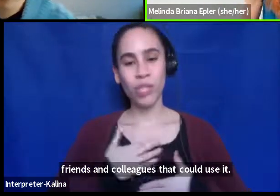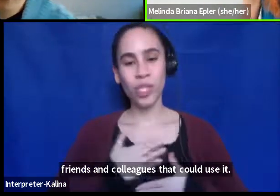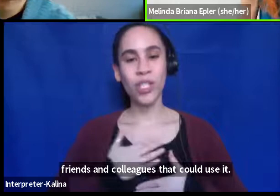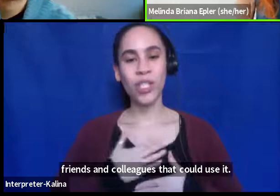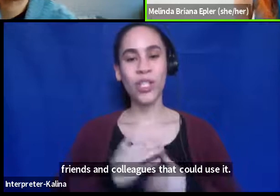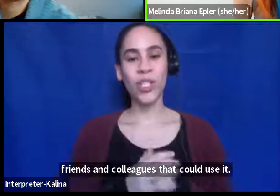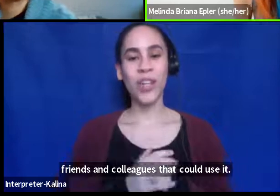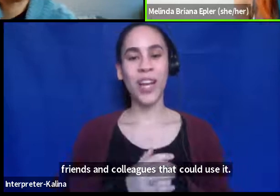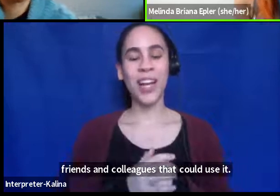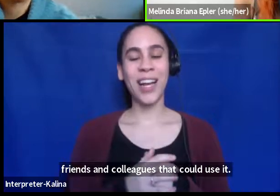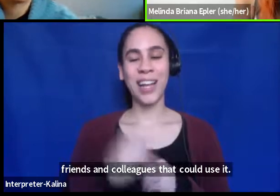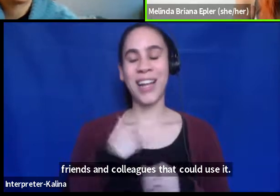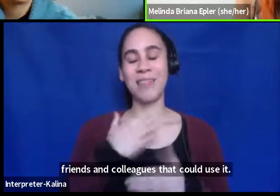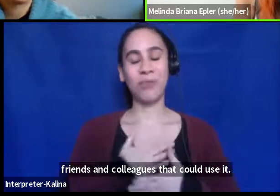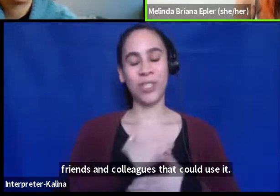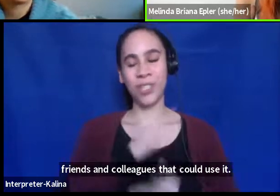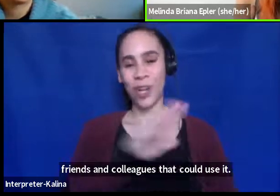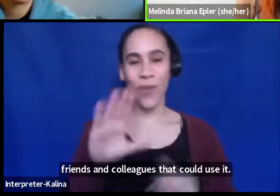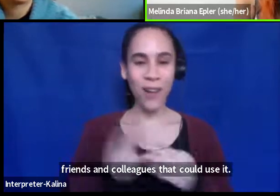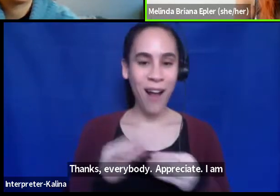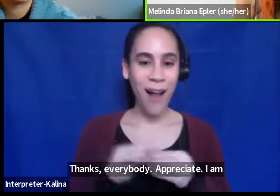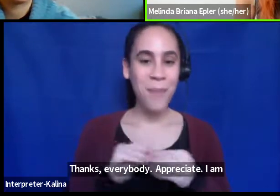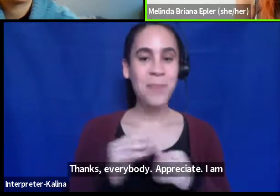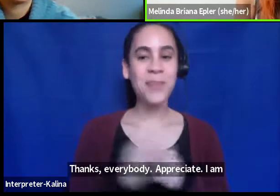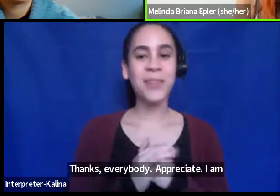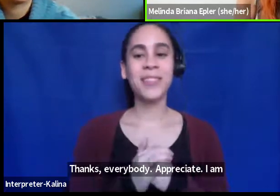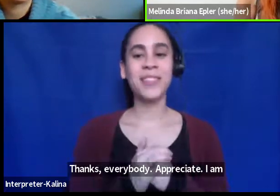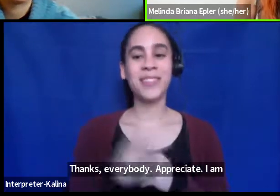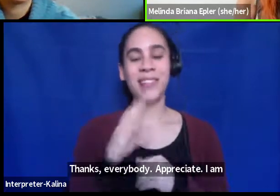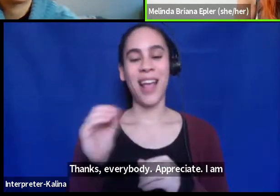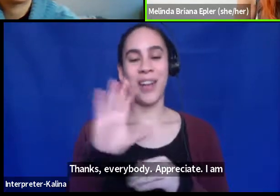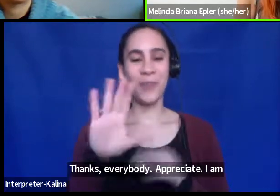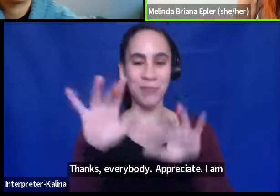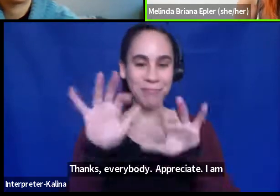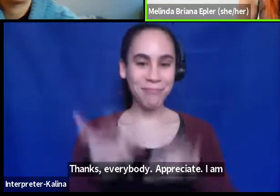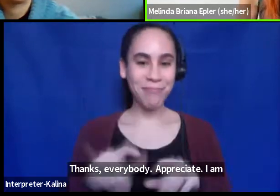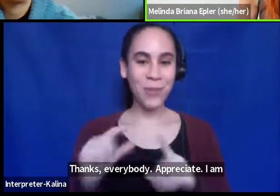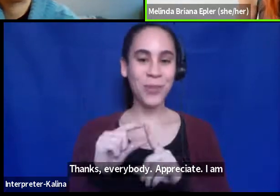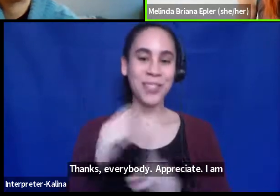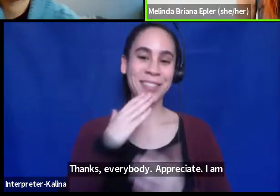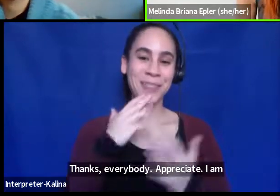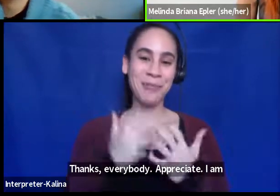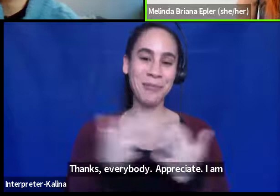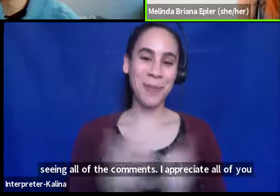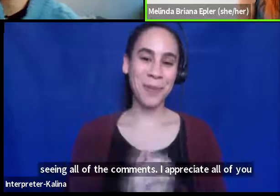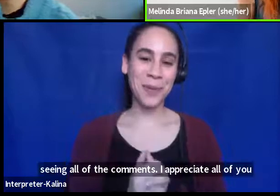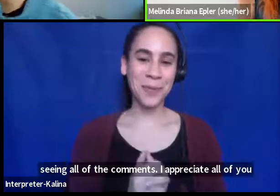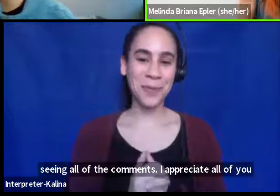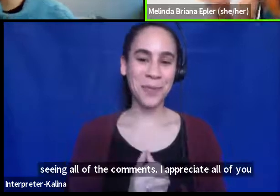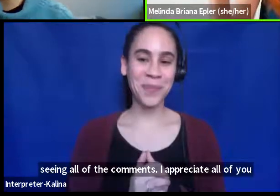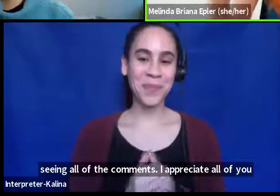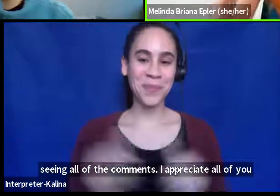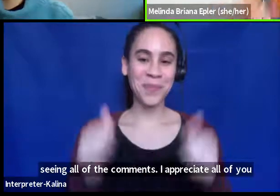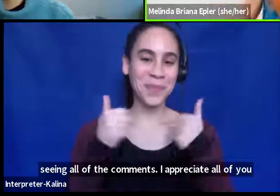all the comments, appreciate all of you saying these words. Thank you so much. All right.